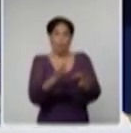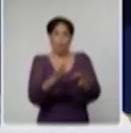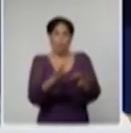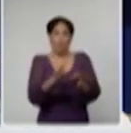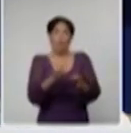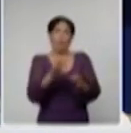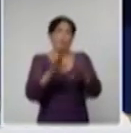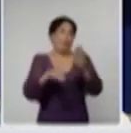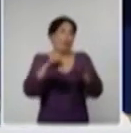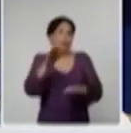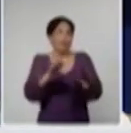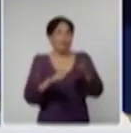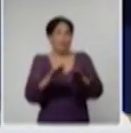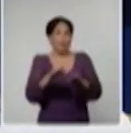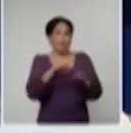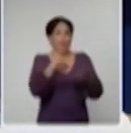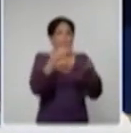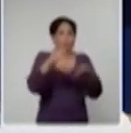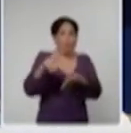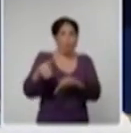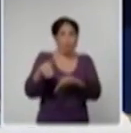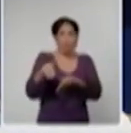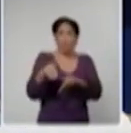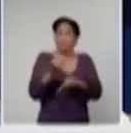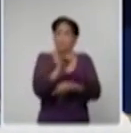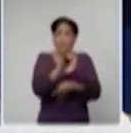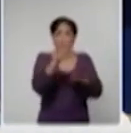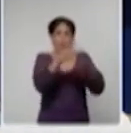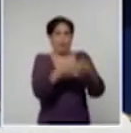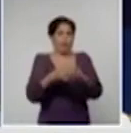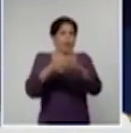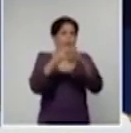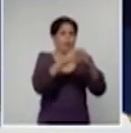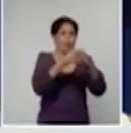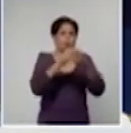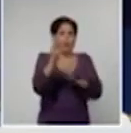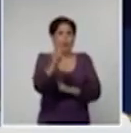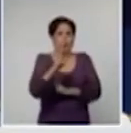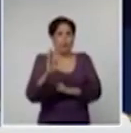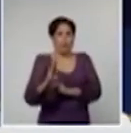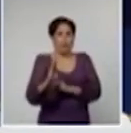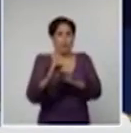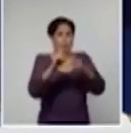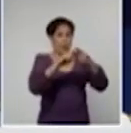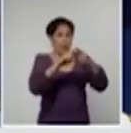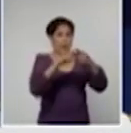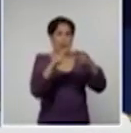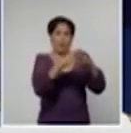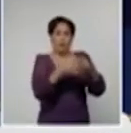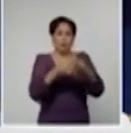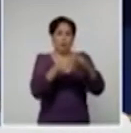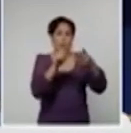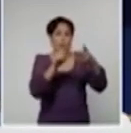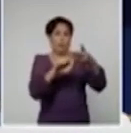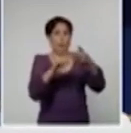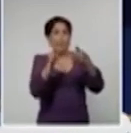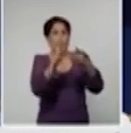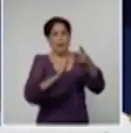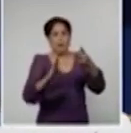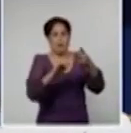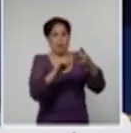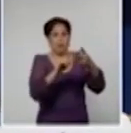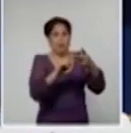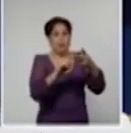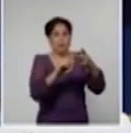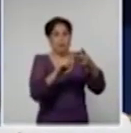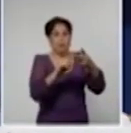leads the world in terms of confirmed cases and fatalities. The United States